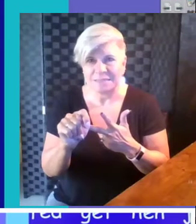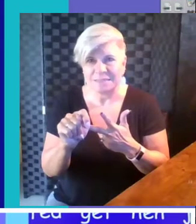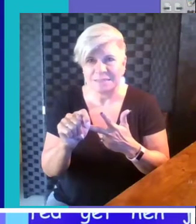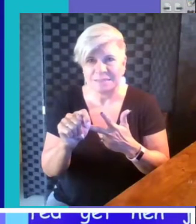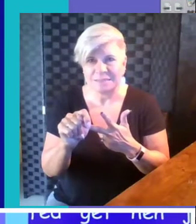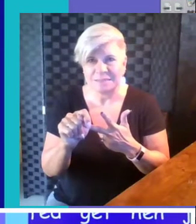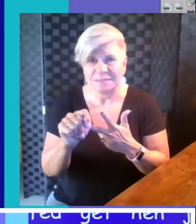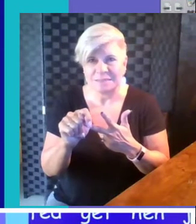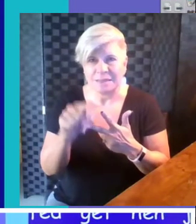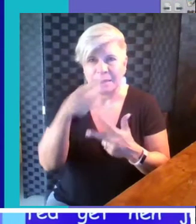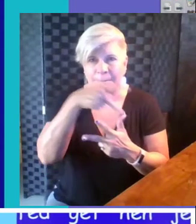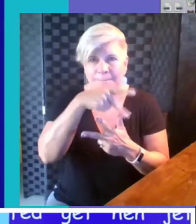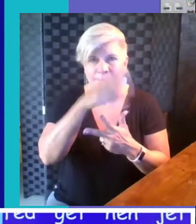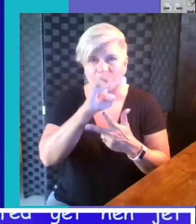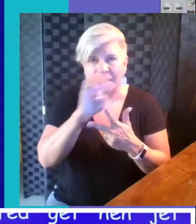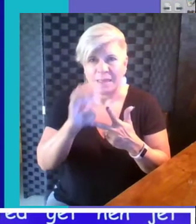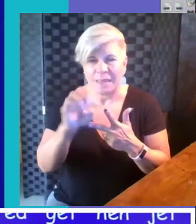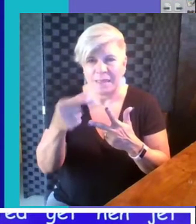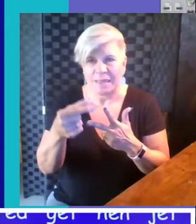n-et,